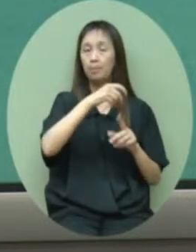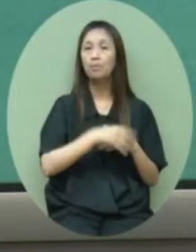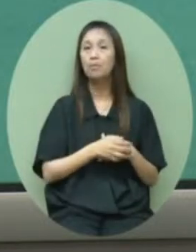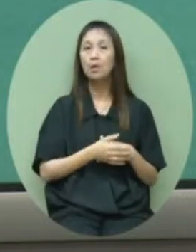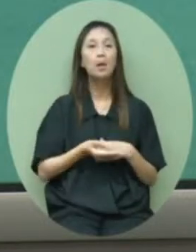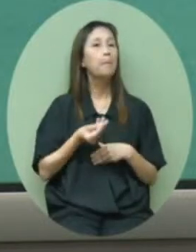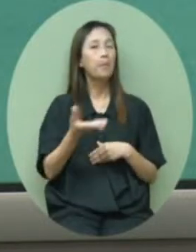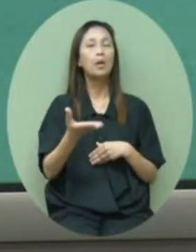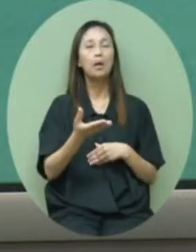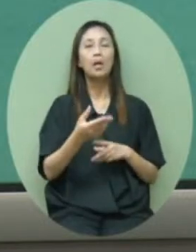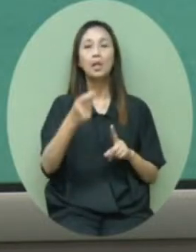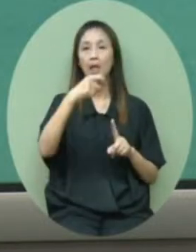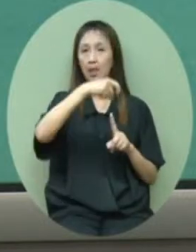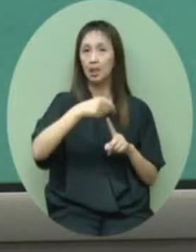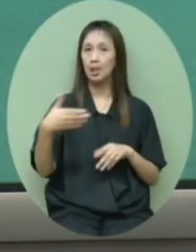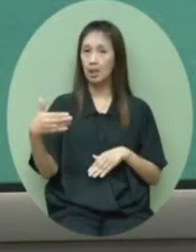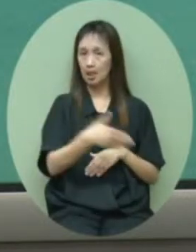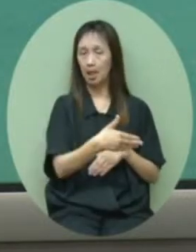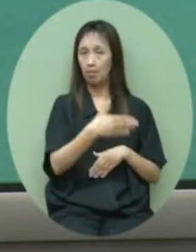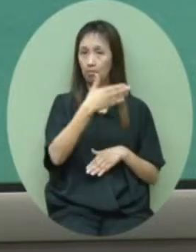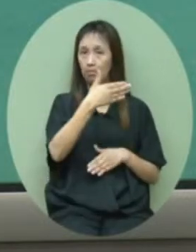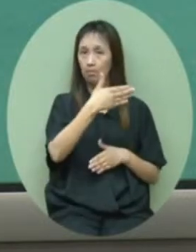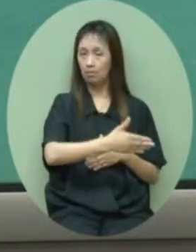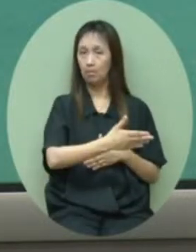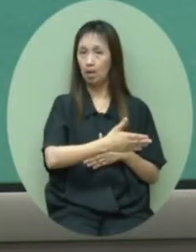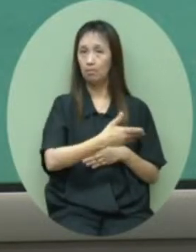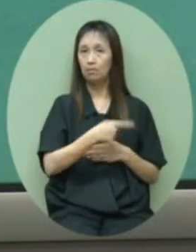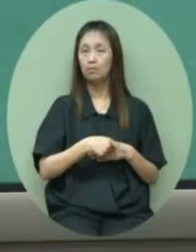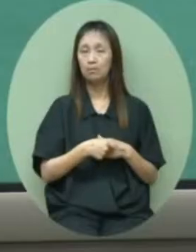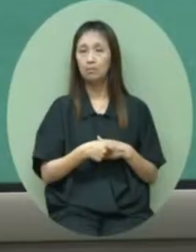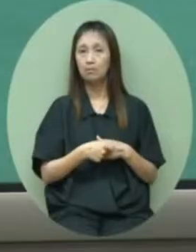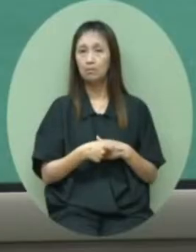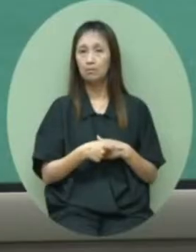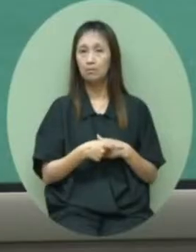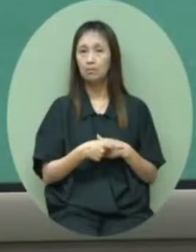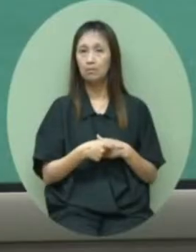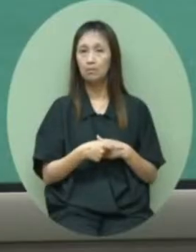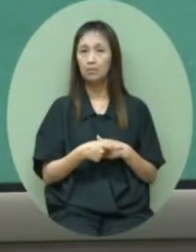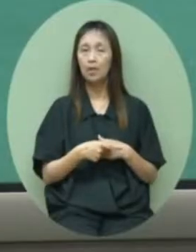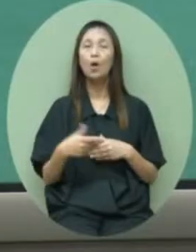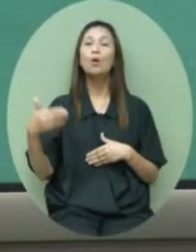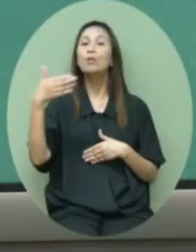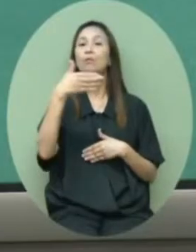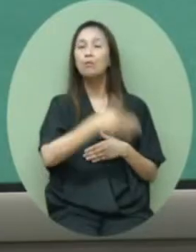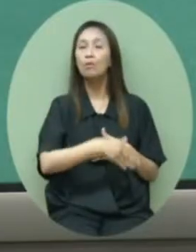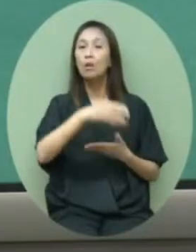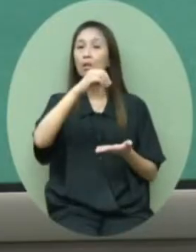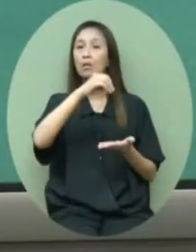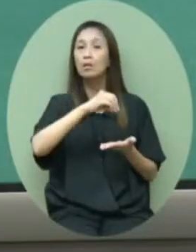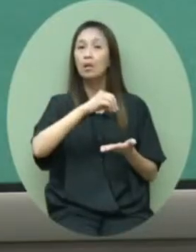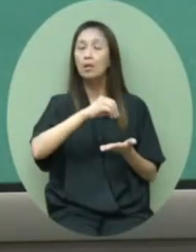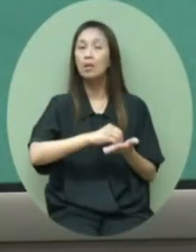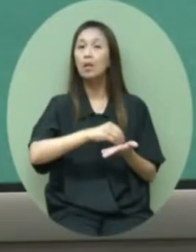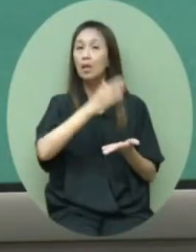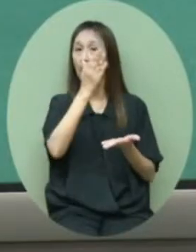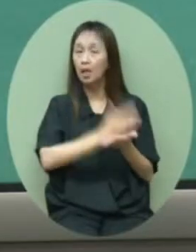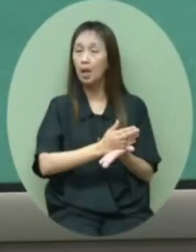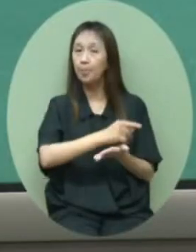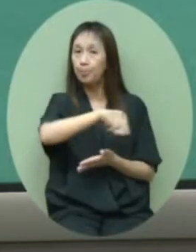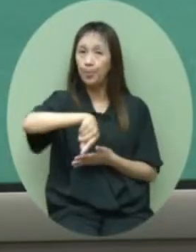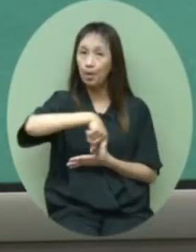and then taxis can use taxi stands that are specifically for their use. And then taxis could